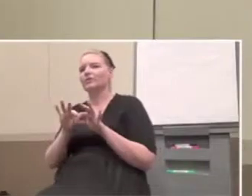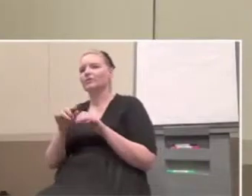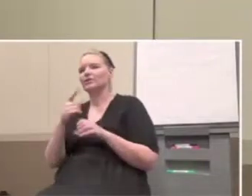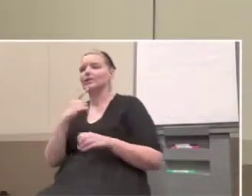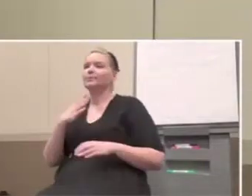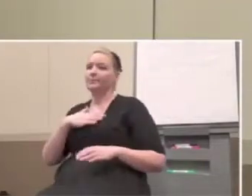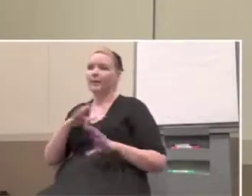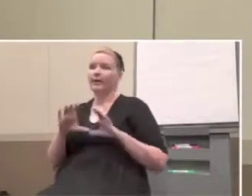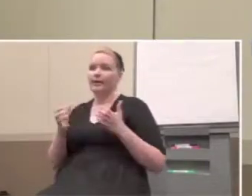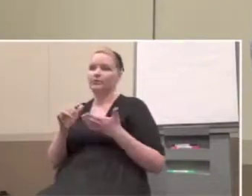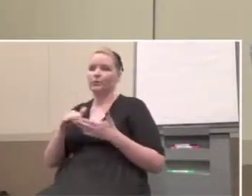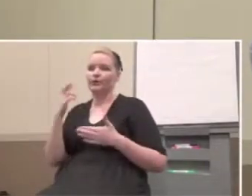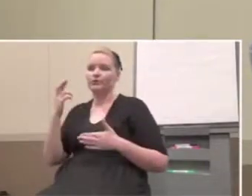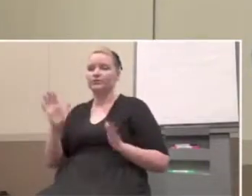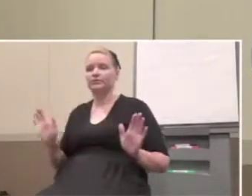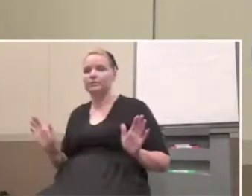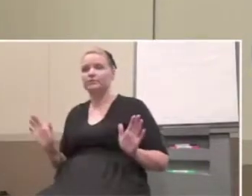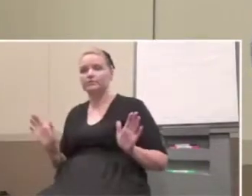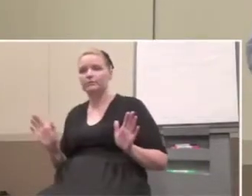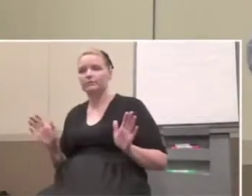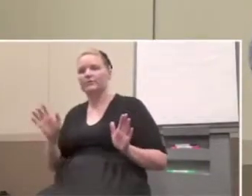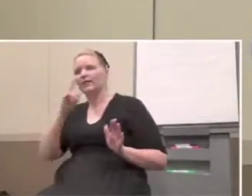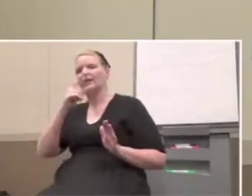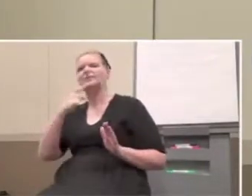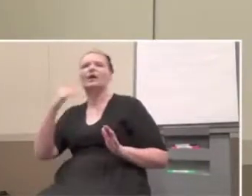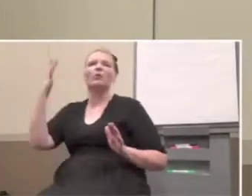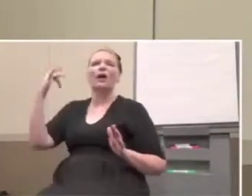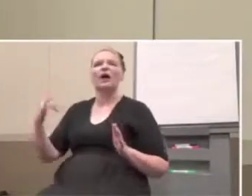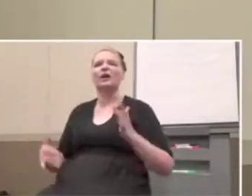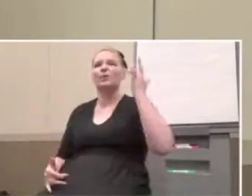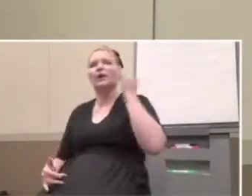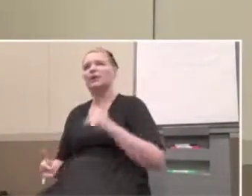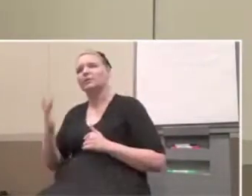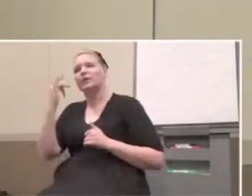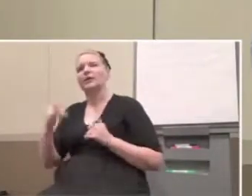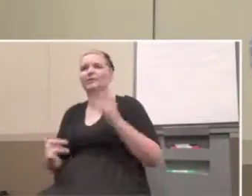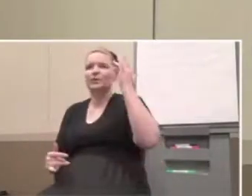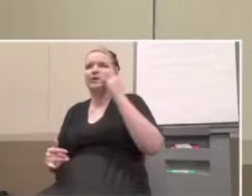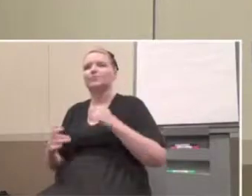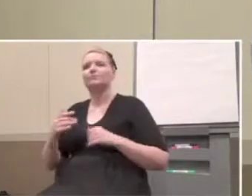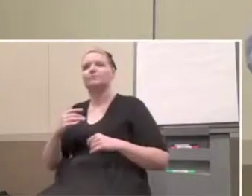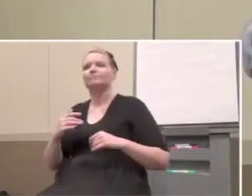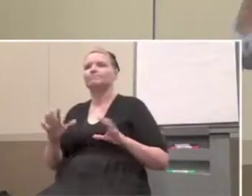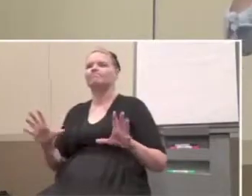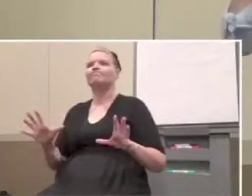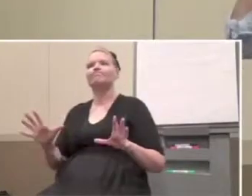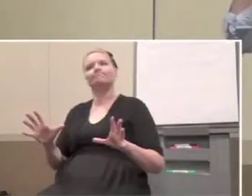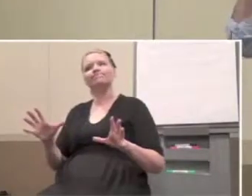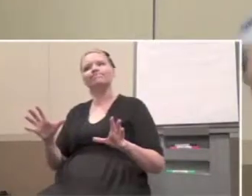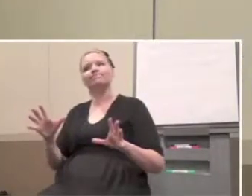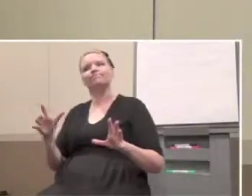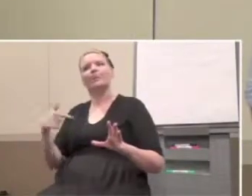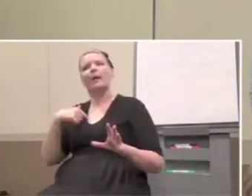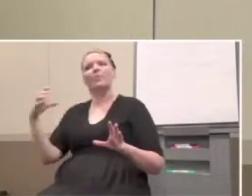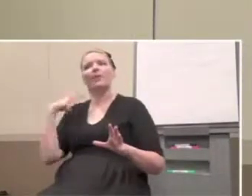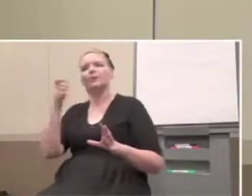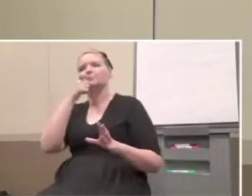that's why. Because you know, you get the kid who asks you why, and eventually you say, because I'm the boss, that's